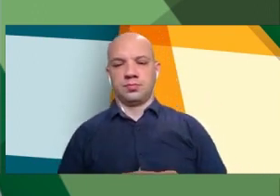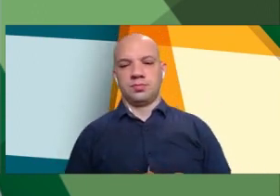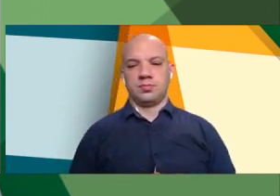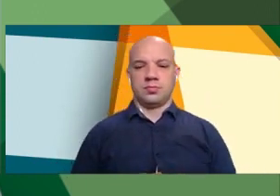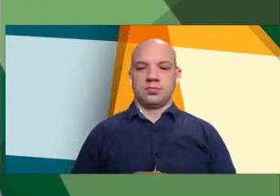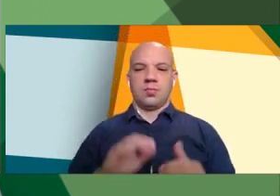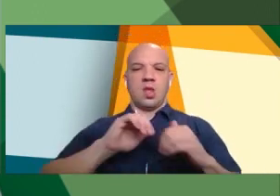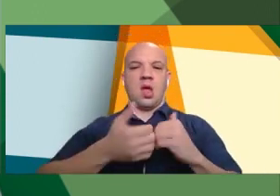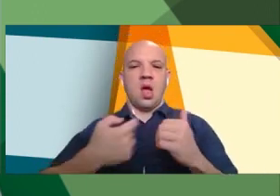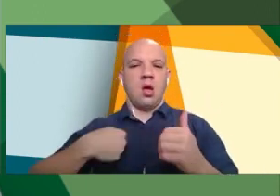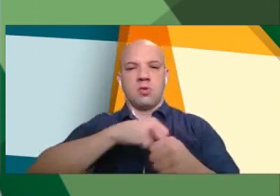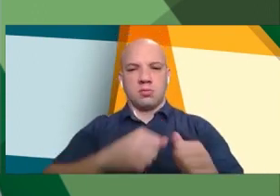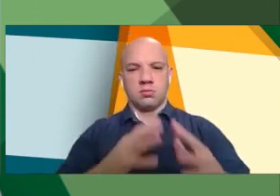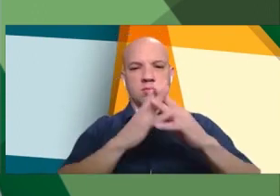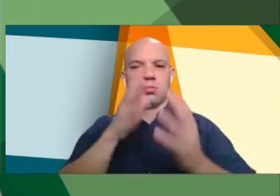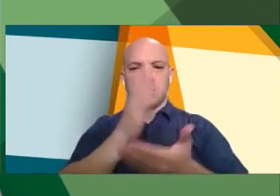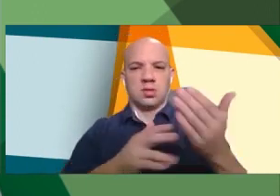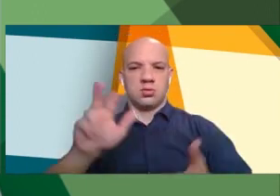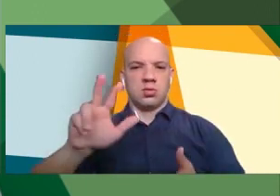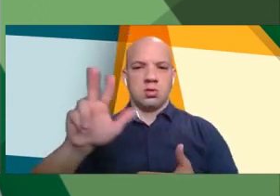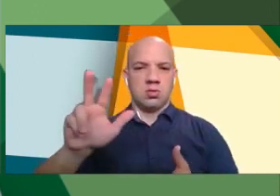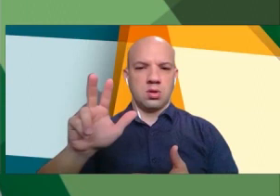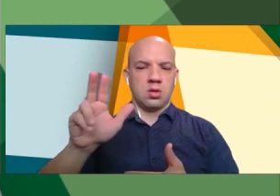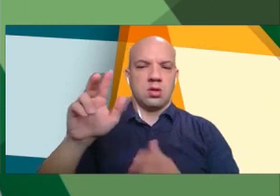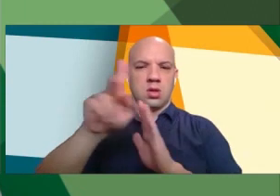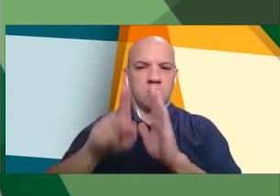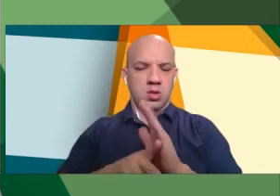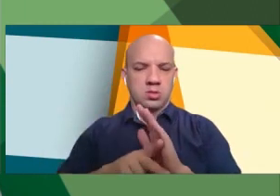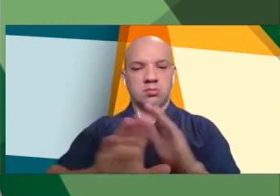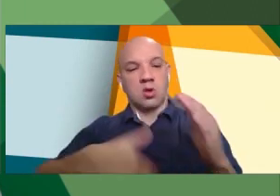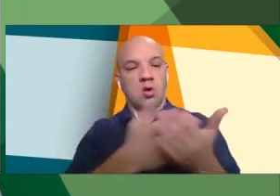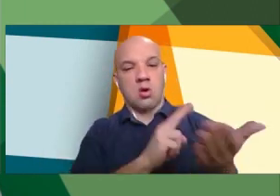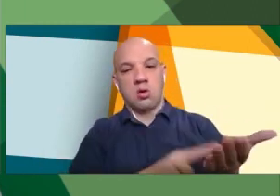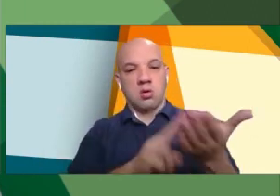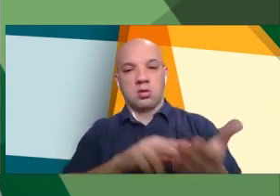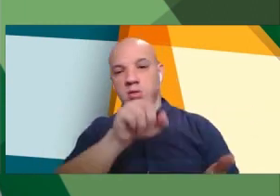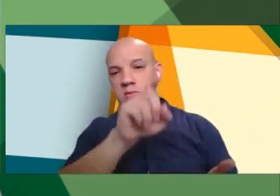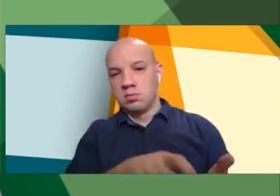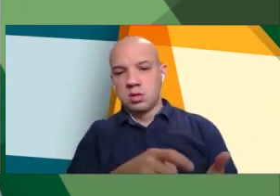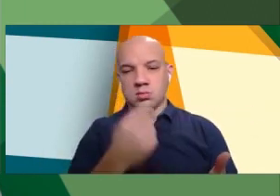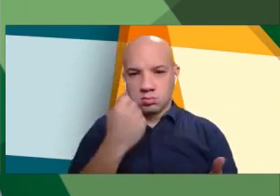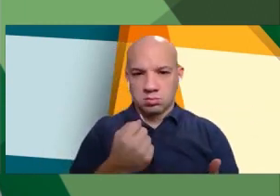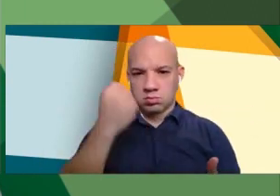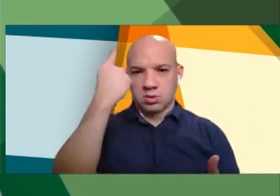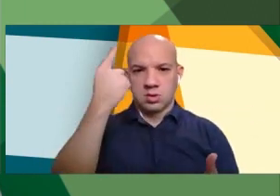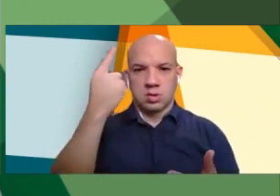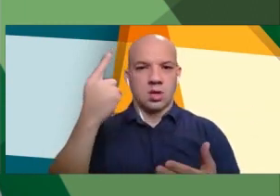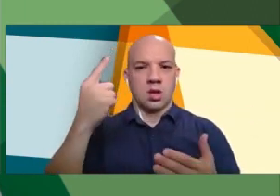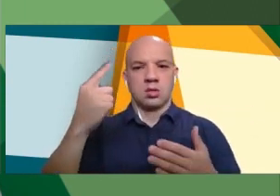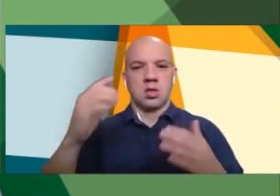How we implement Section 3 policy: all contractors must read and understand